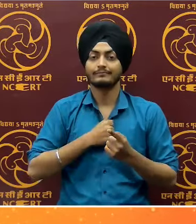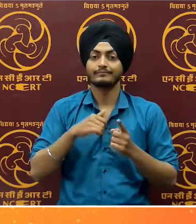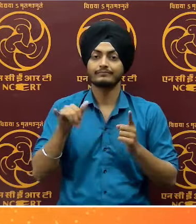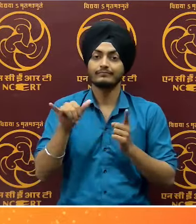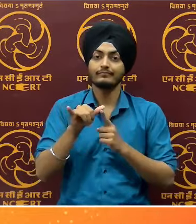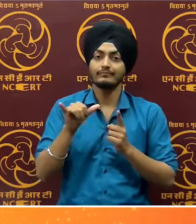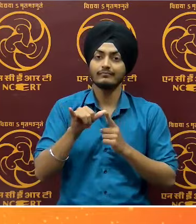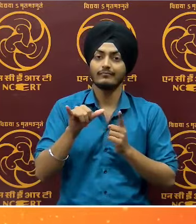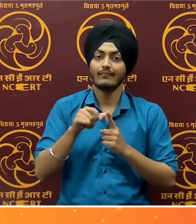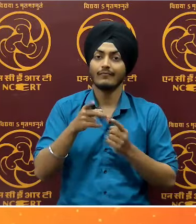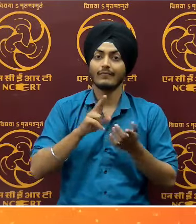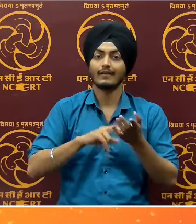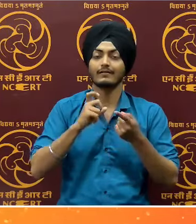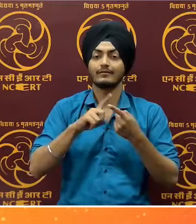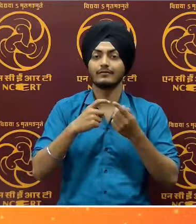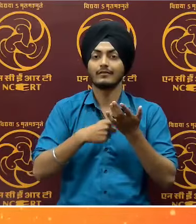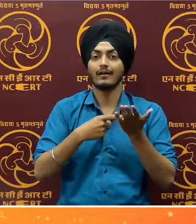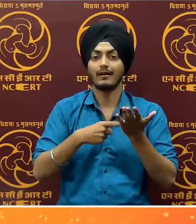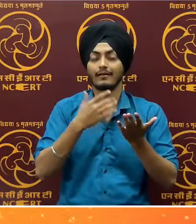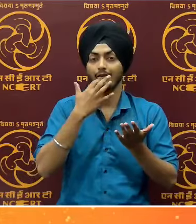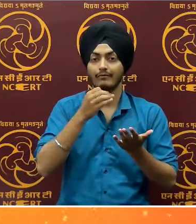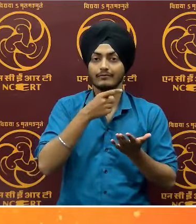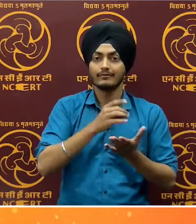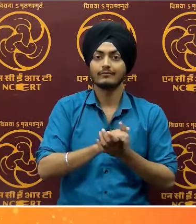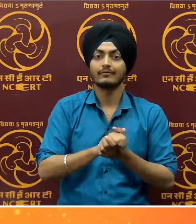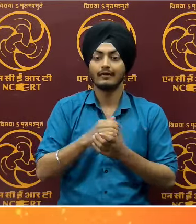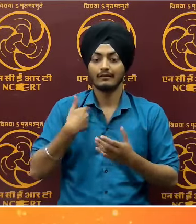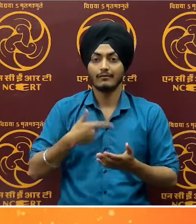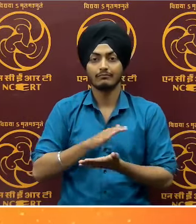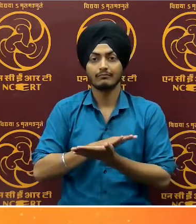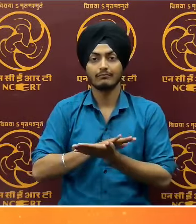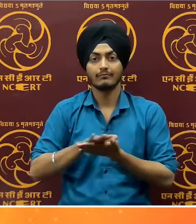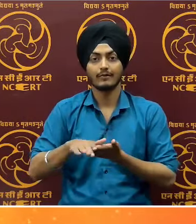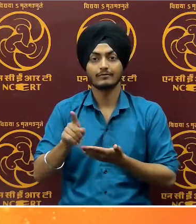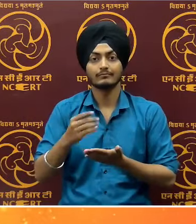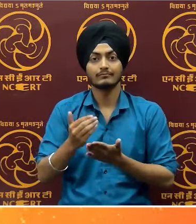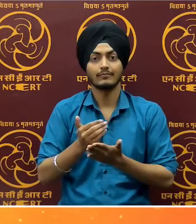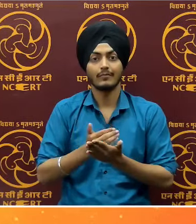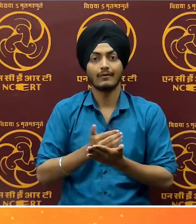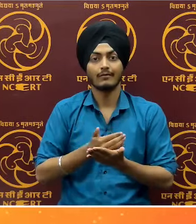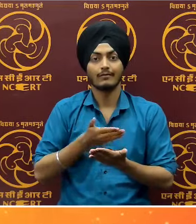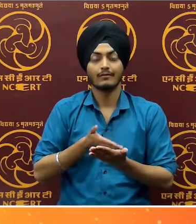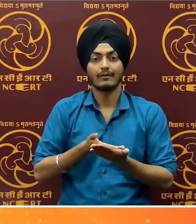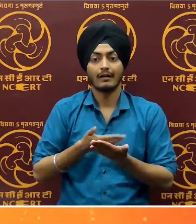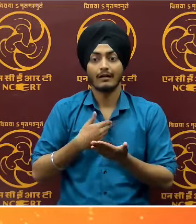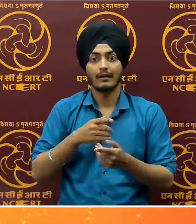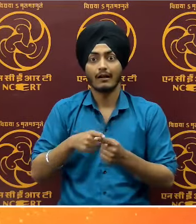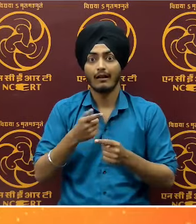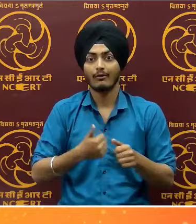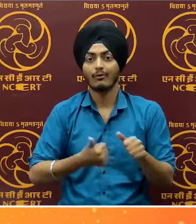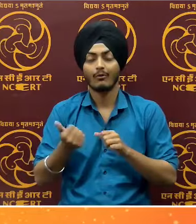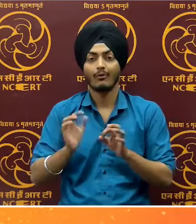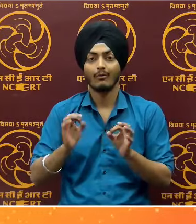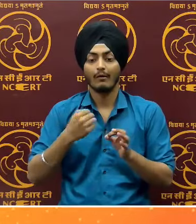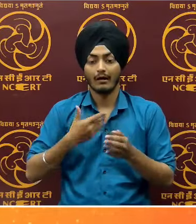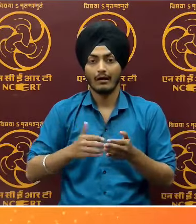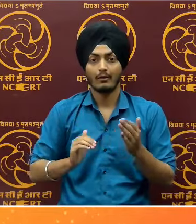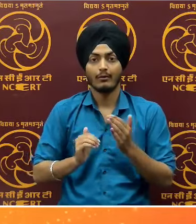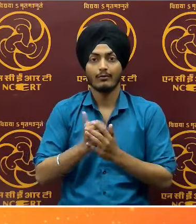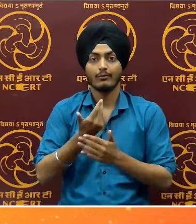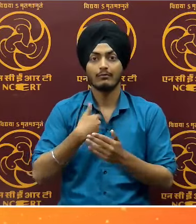channel, that is NCERT official. So we are wrapping up this particular program right here, but do not go anywhere because we have a